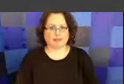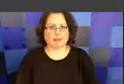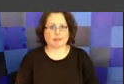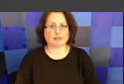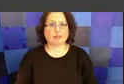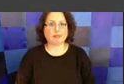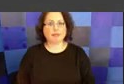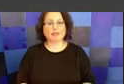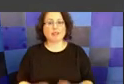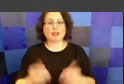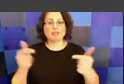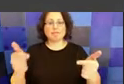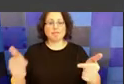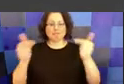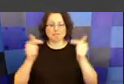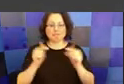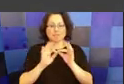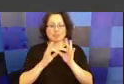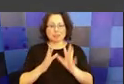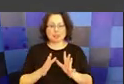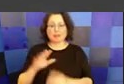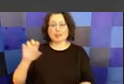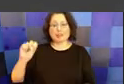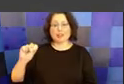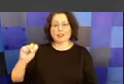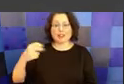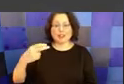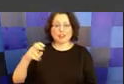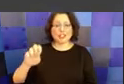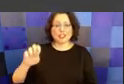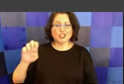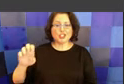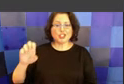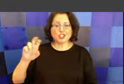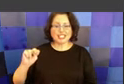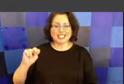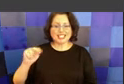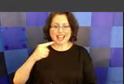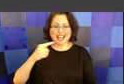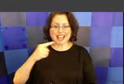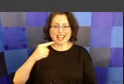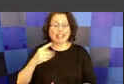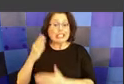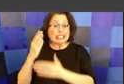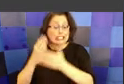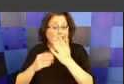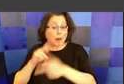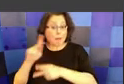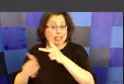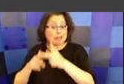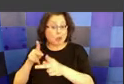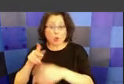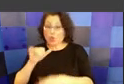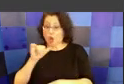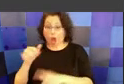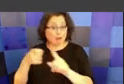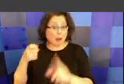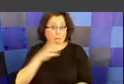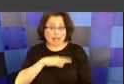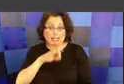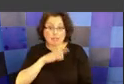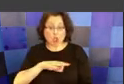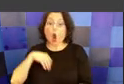says, non-Pittsburgh residents get lost easily when they arrive at Station Square Station. Are we going to address